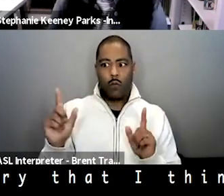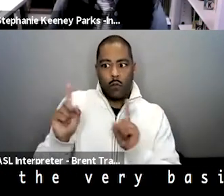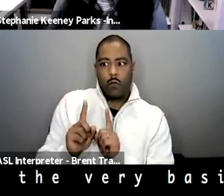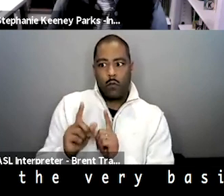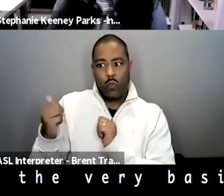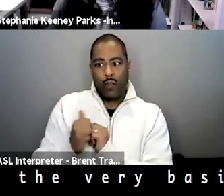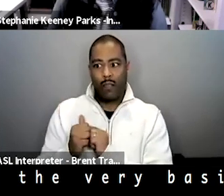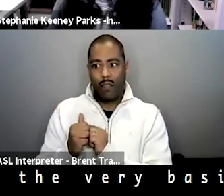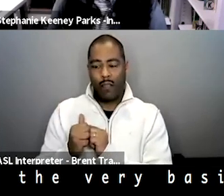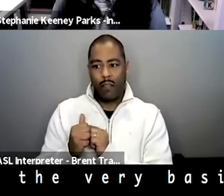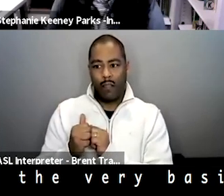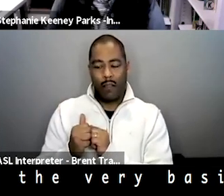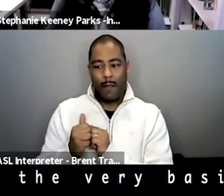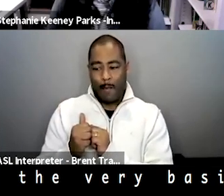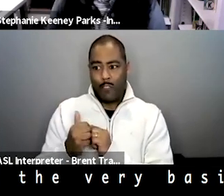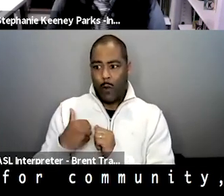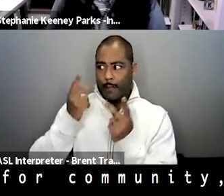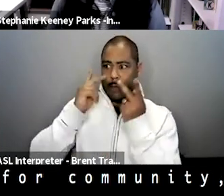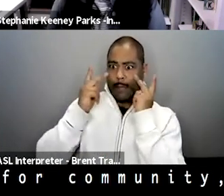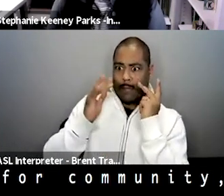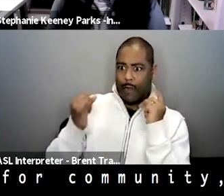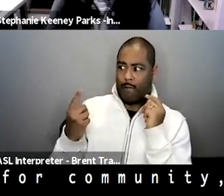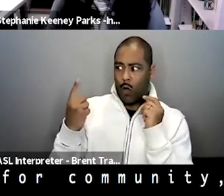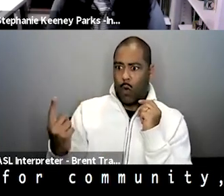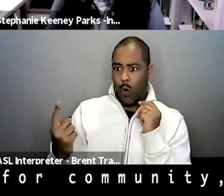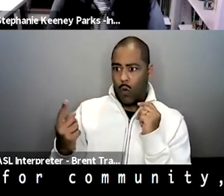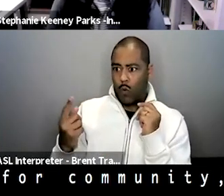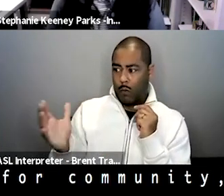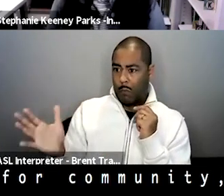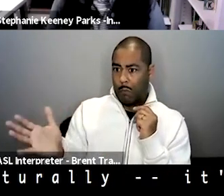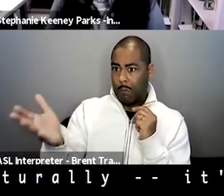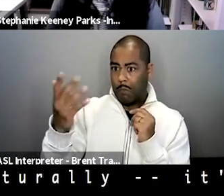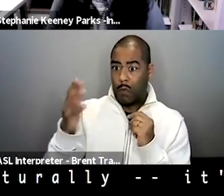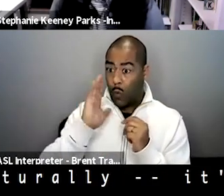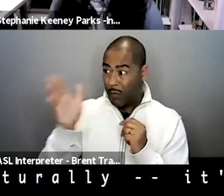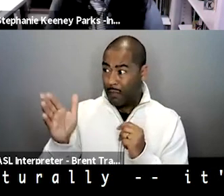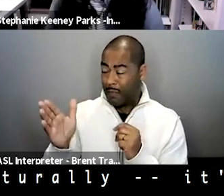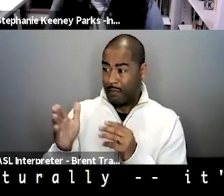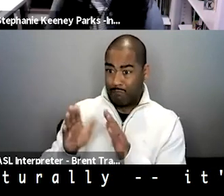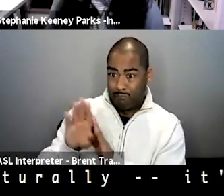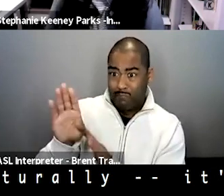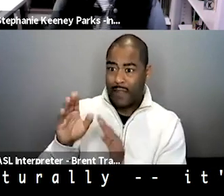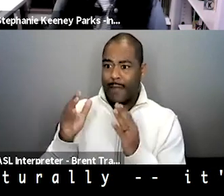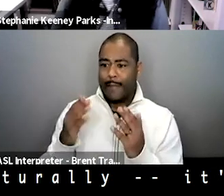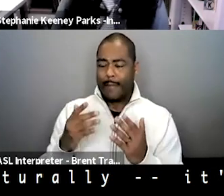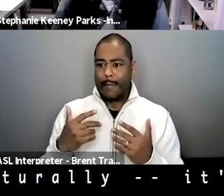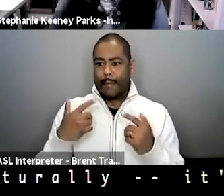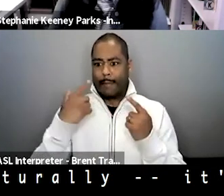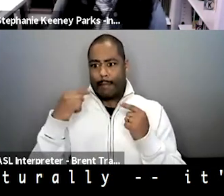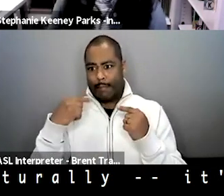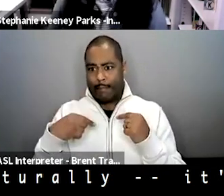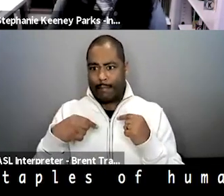documentary that I think is so lovely is the very basics of argument for community, right?